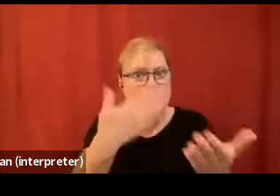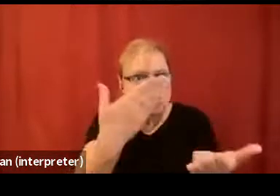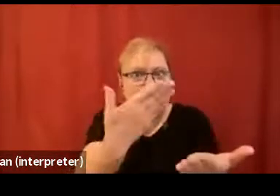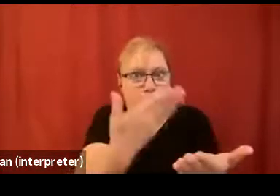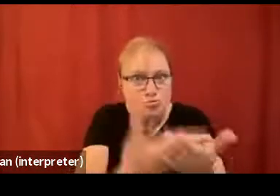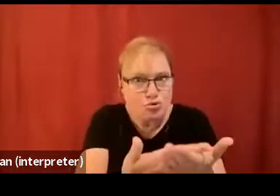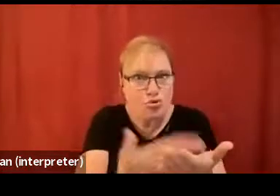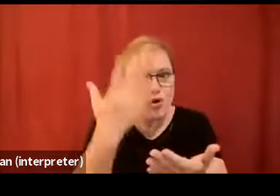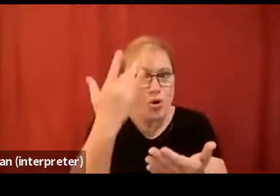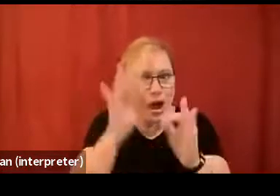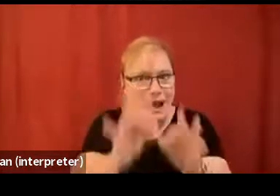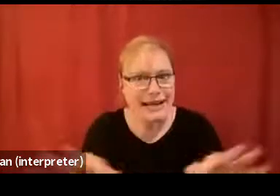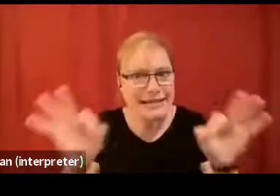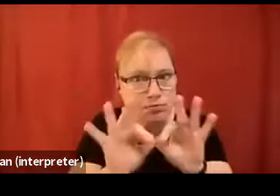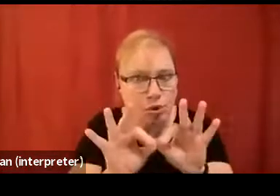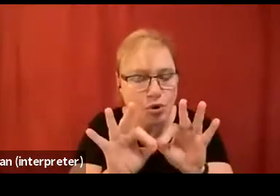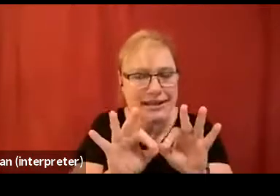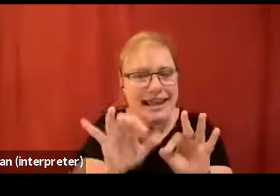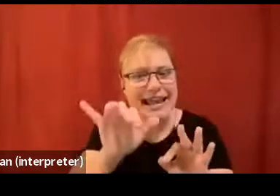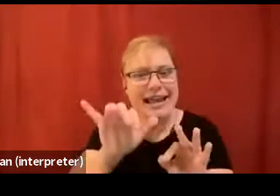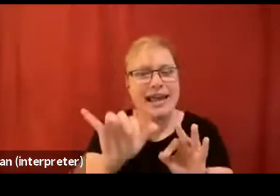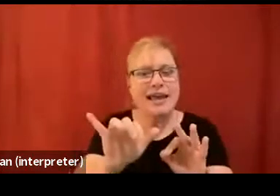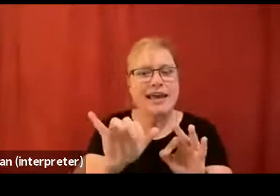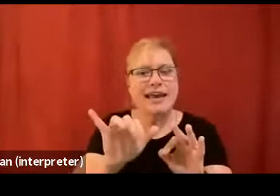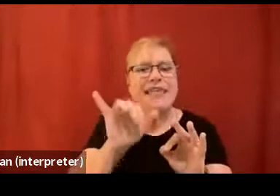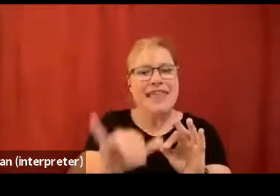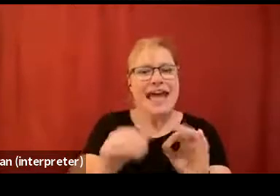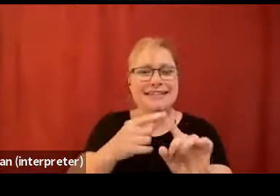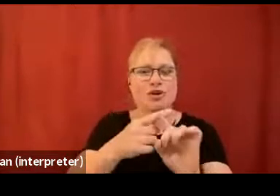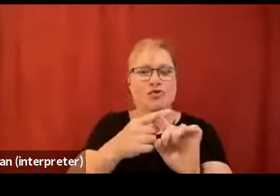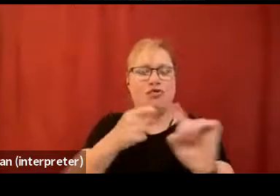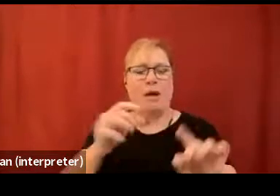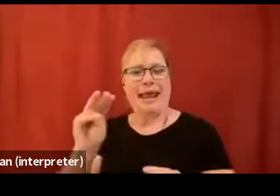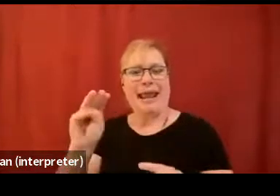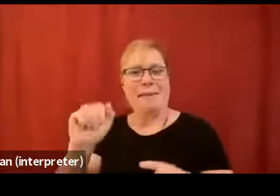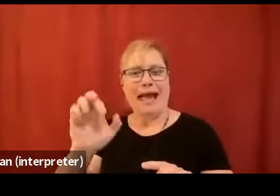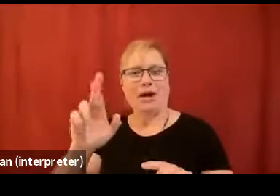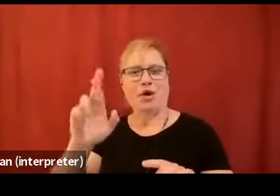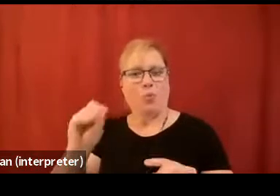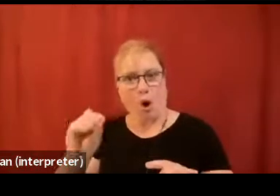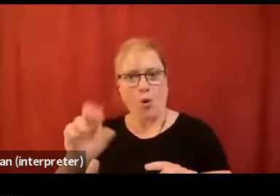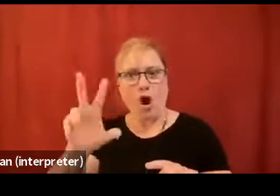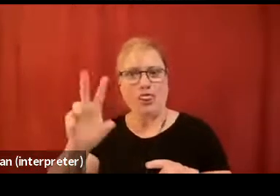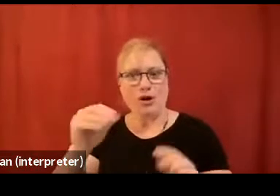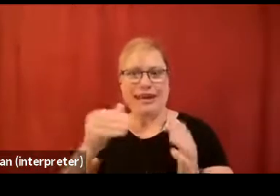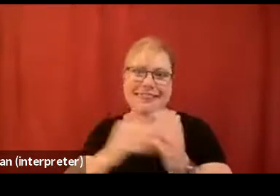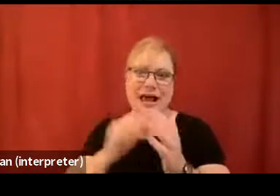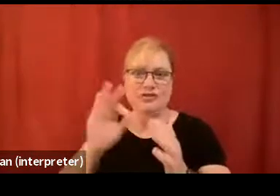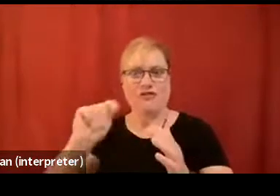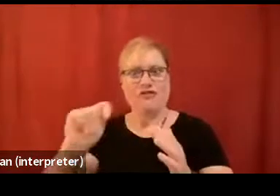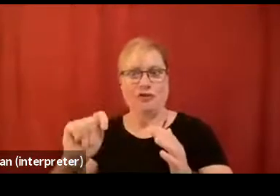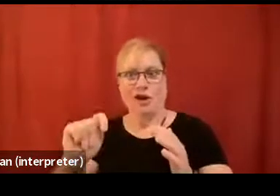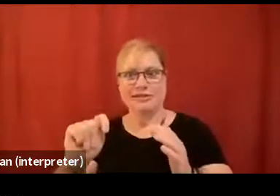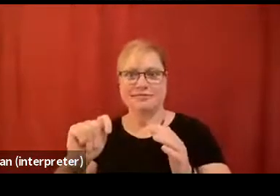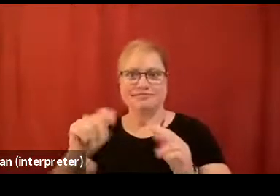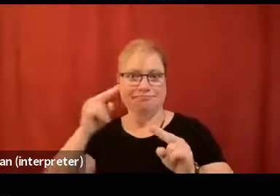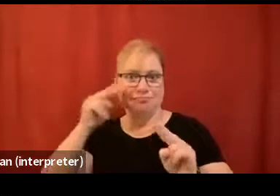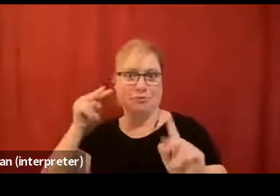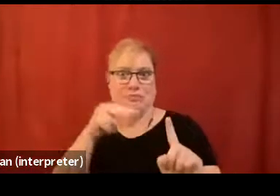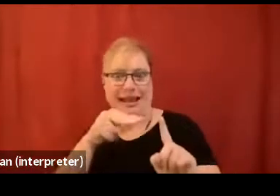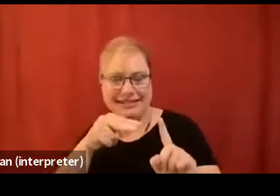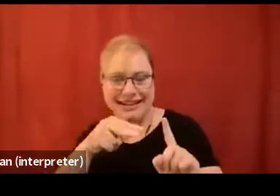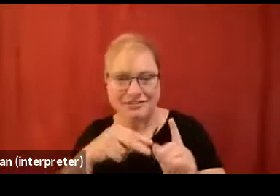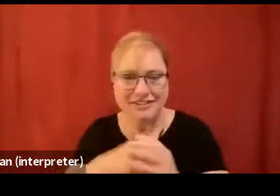So that's, again, like 30,000 foot. I hope that we've proven at some level to some